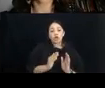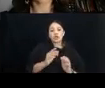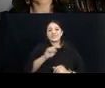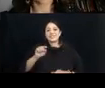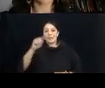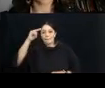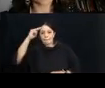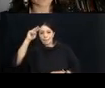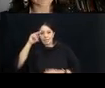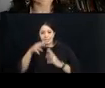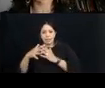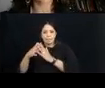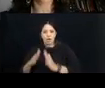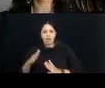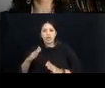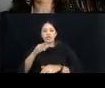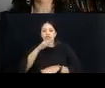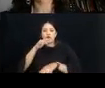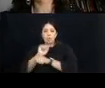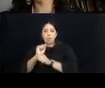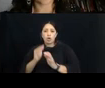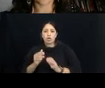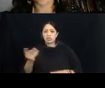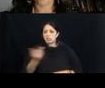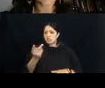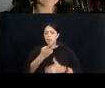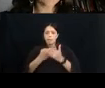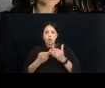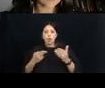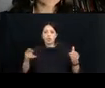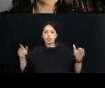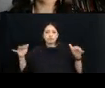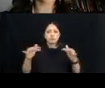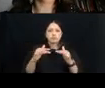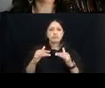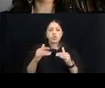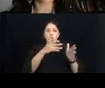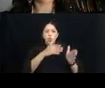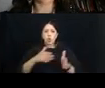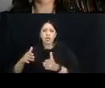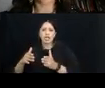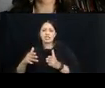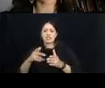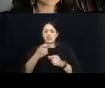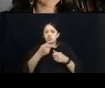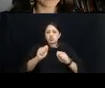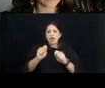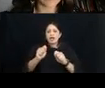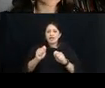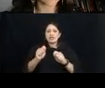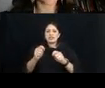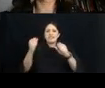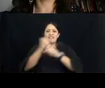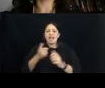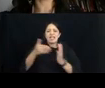are gathering, organizing, trying to fight against racism, discrimination, and disparities in the